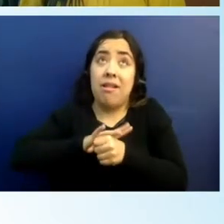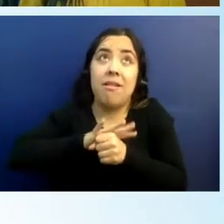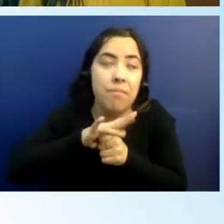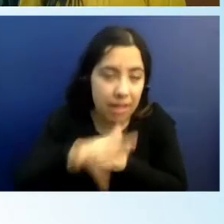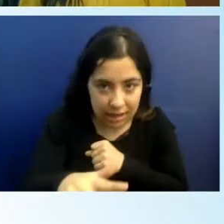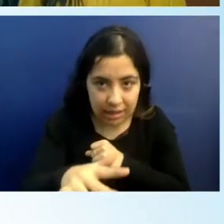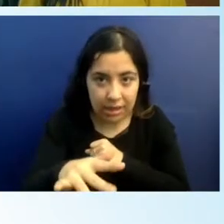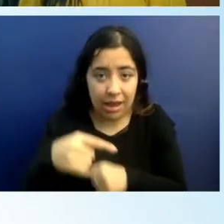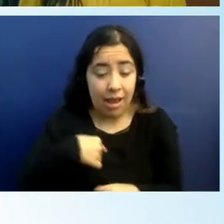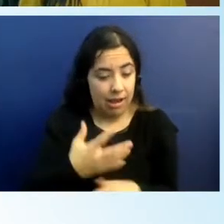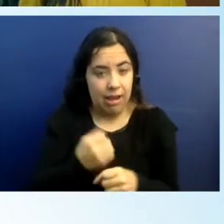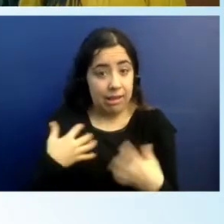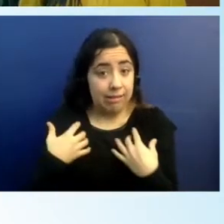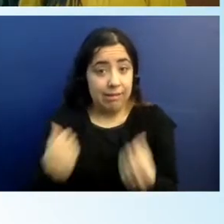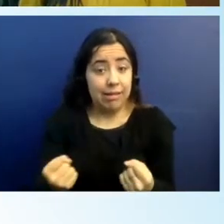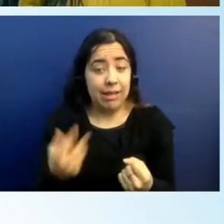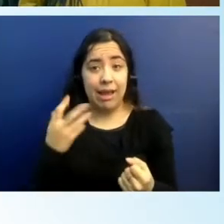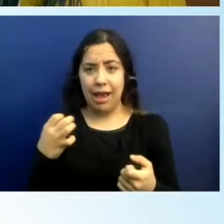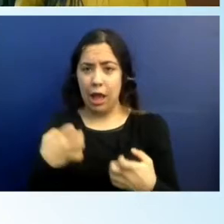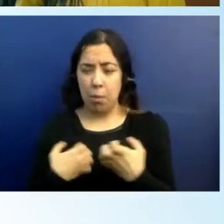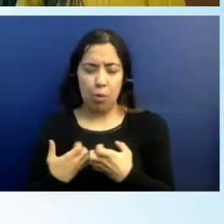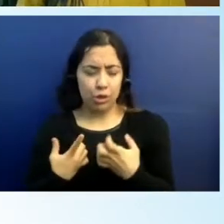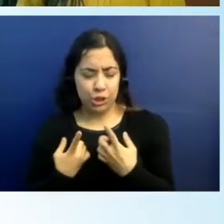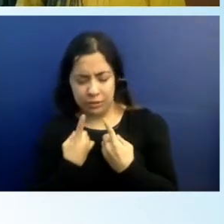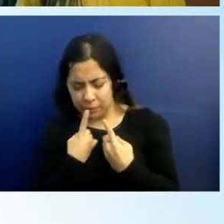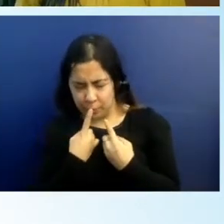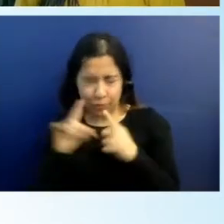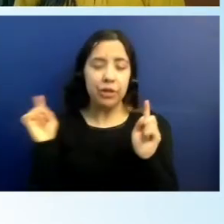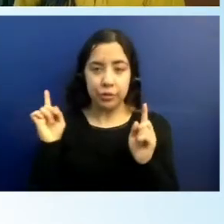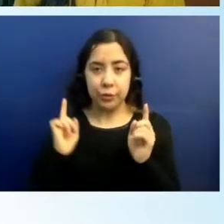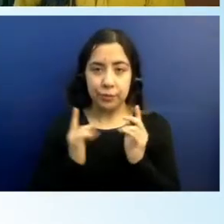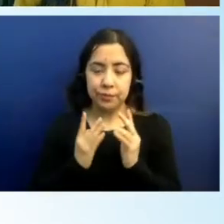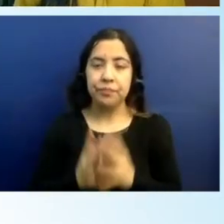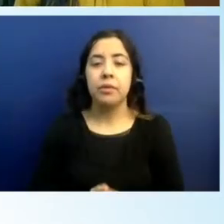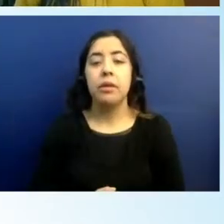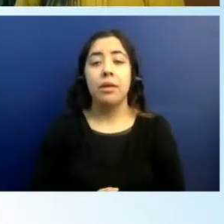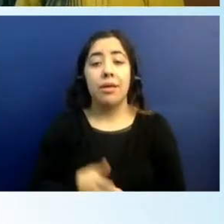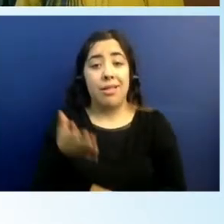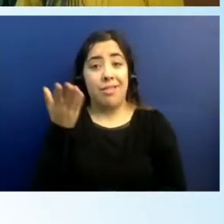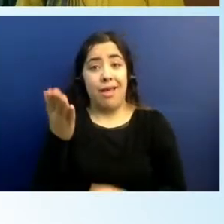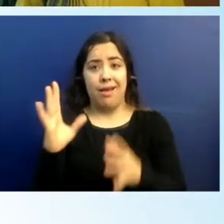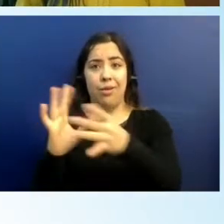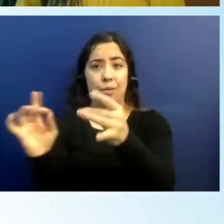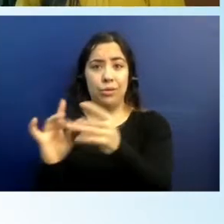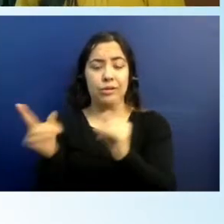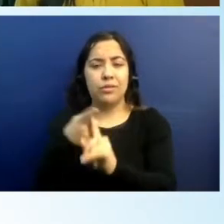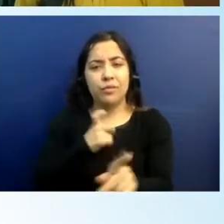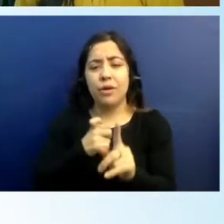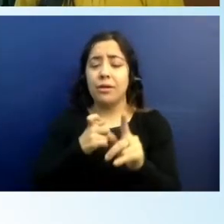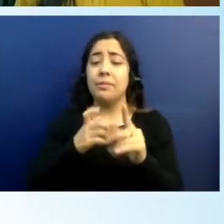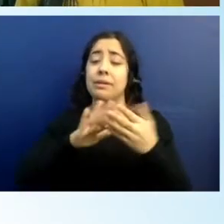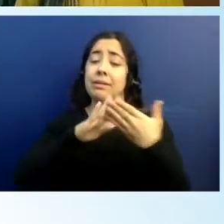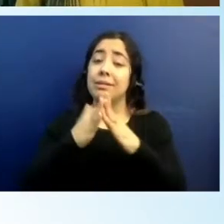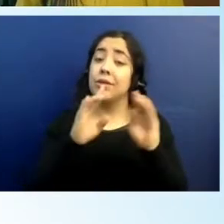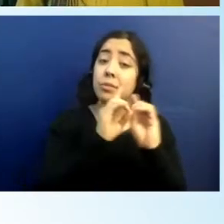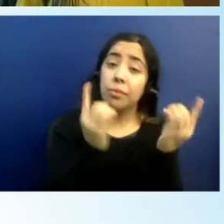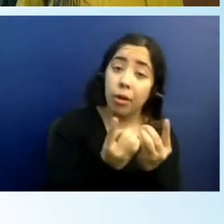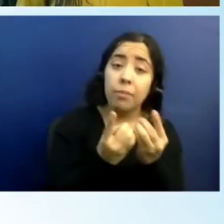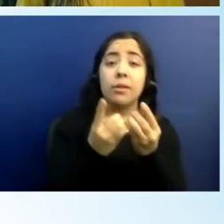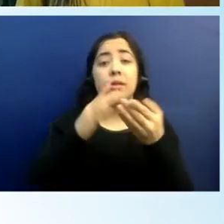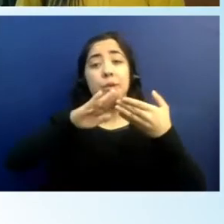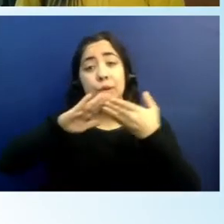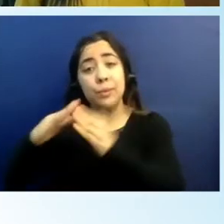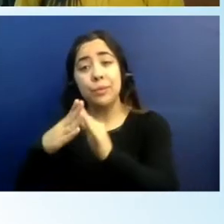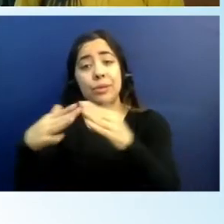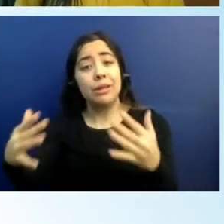breakthrough. These words come from city departments, they come from community leaders, they come from